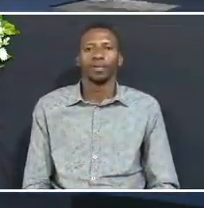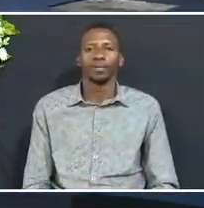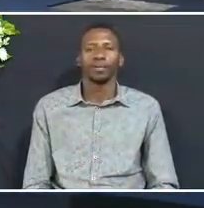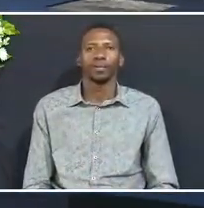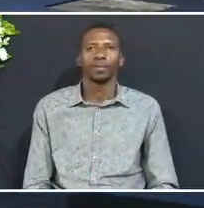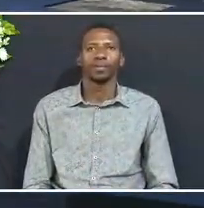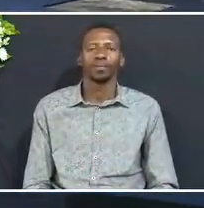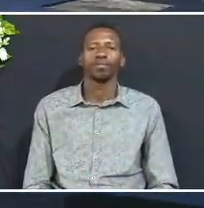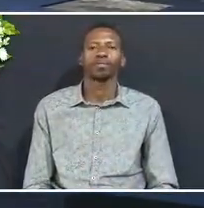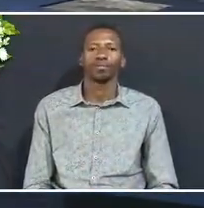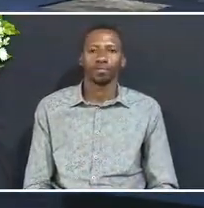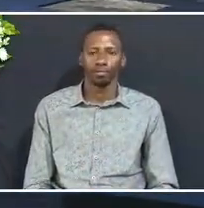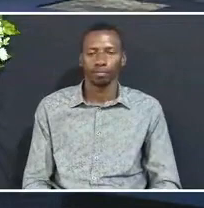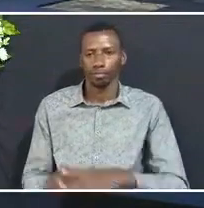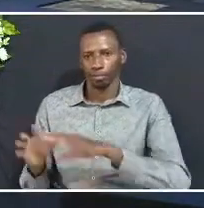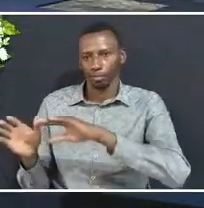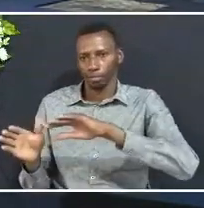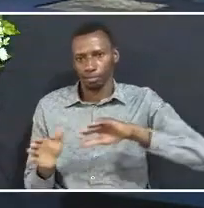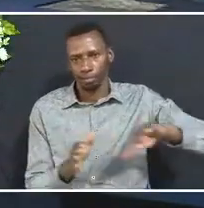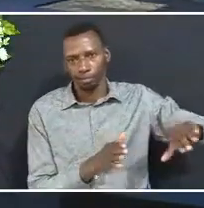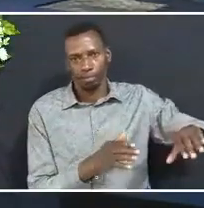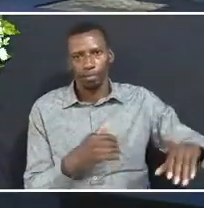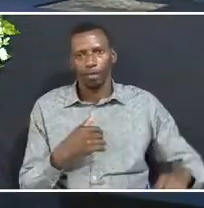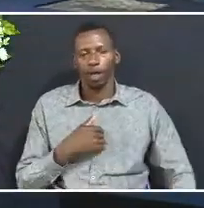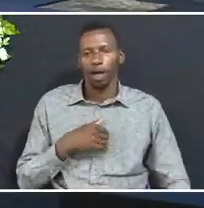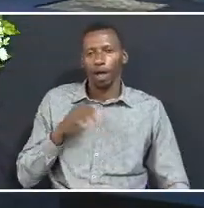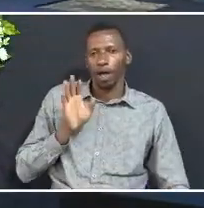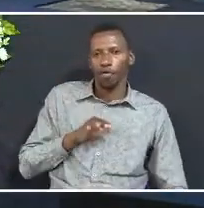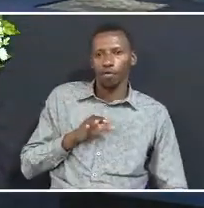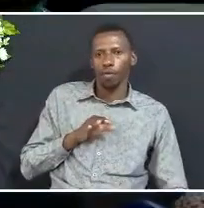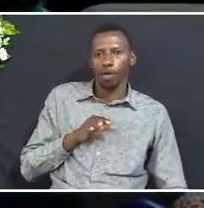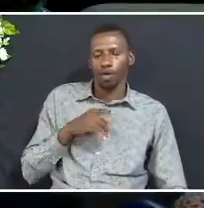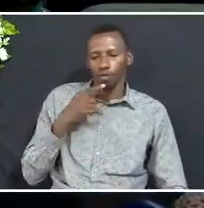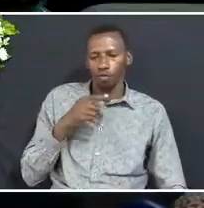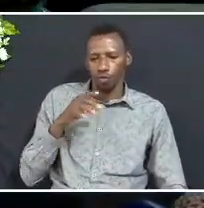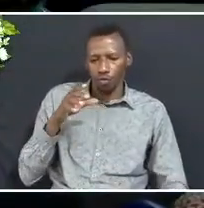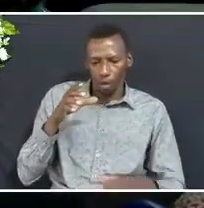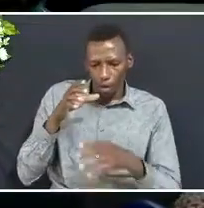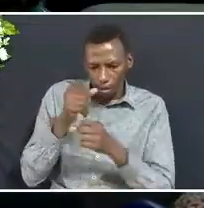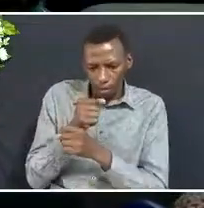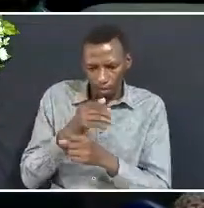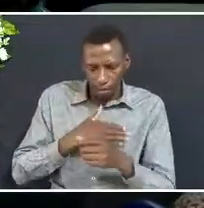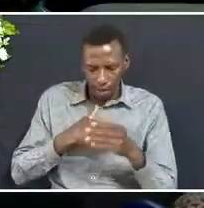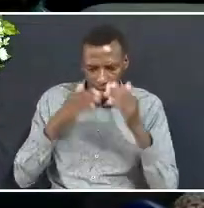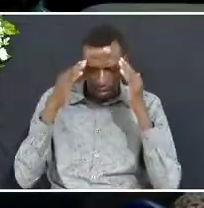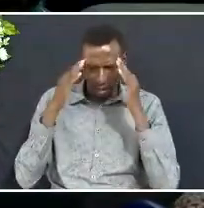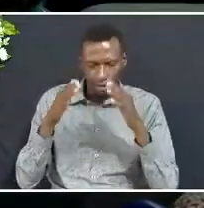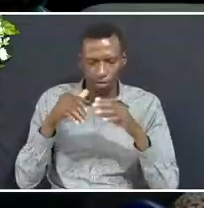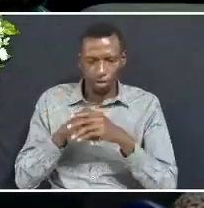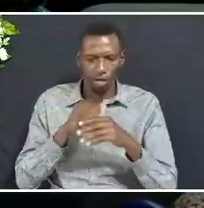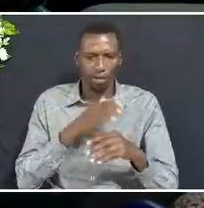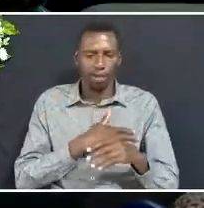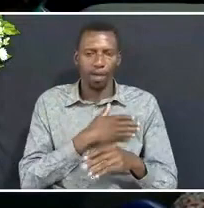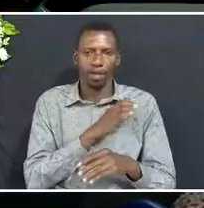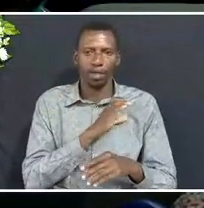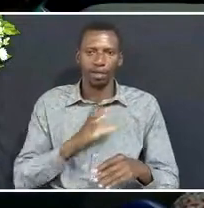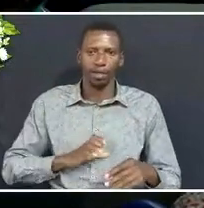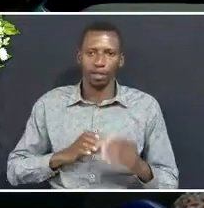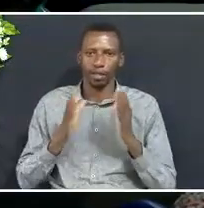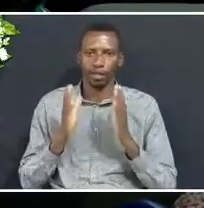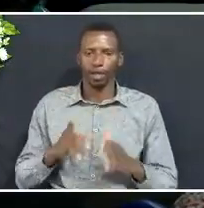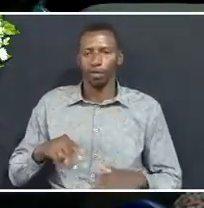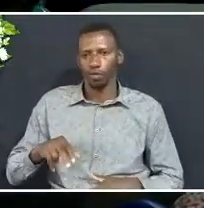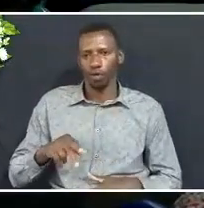There is a woman who has caught my attention in my Christian walk and mission. This